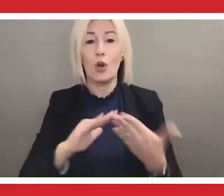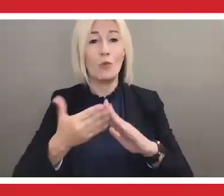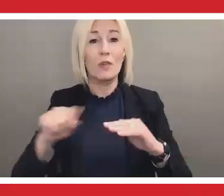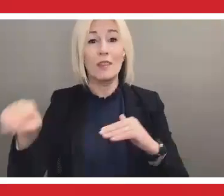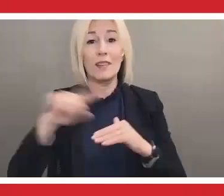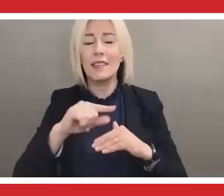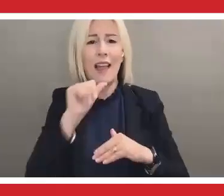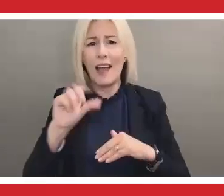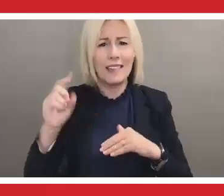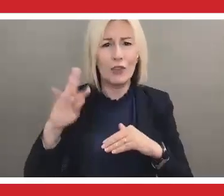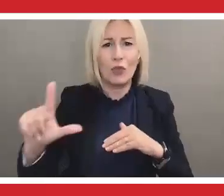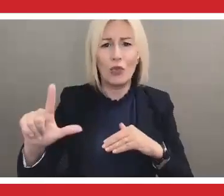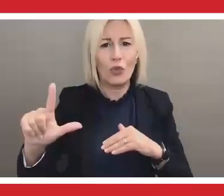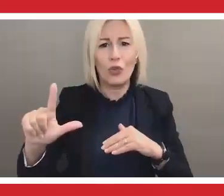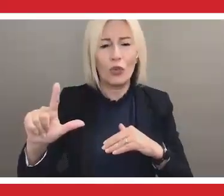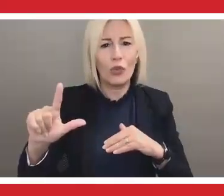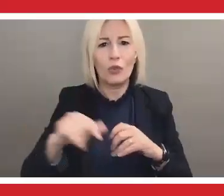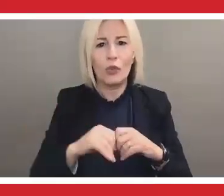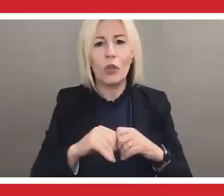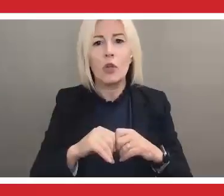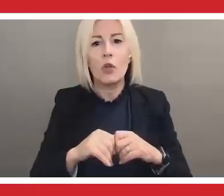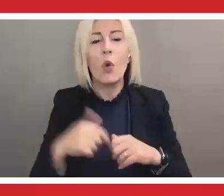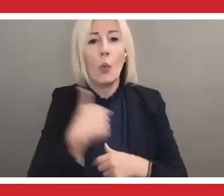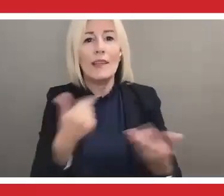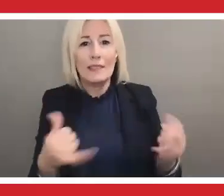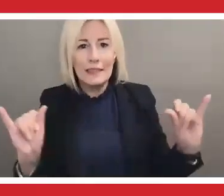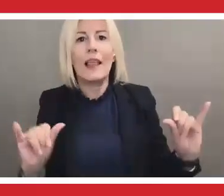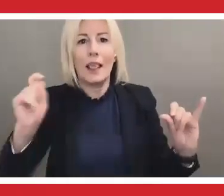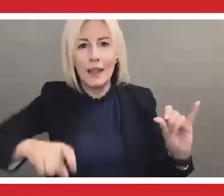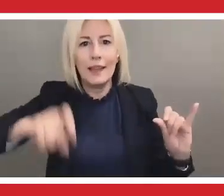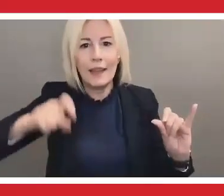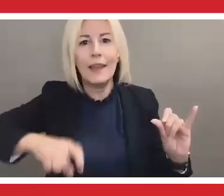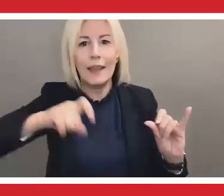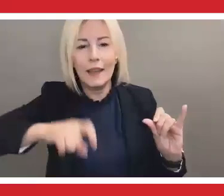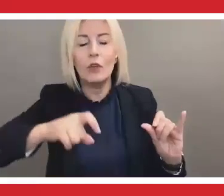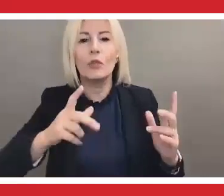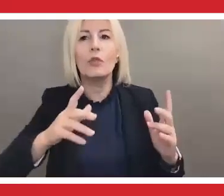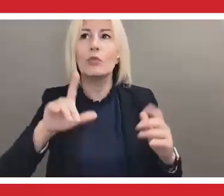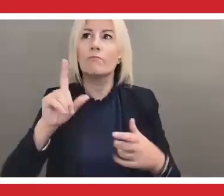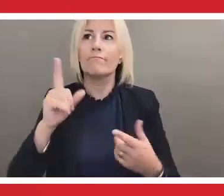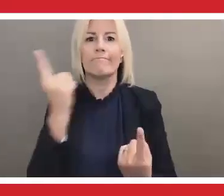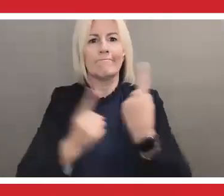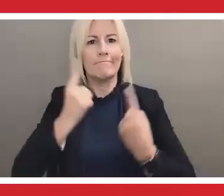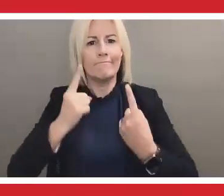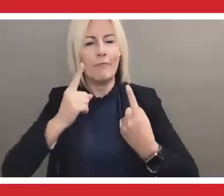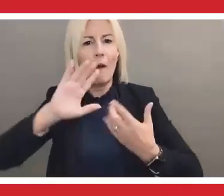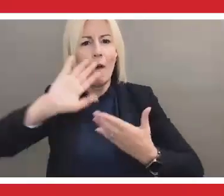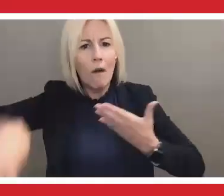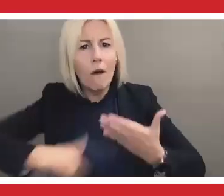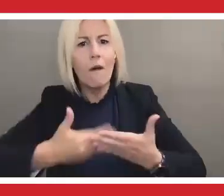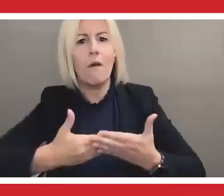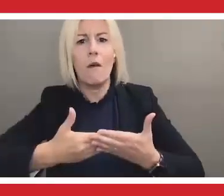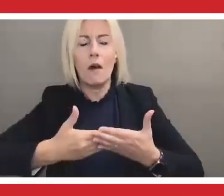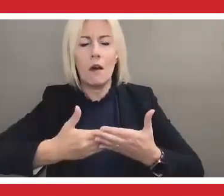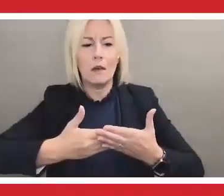hybrid. And we still need to take in consideration all the kind of population we